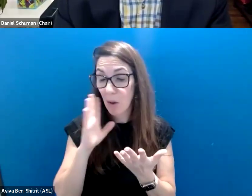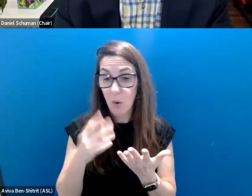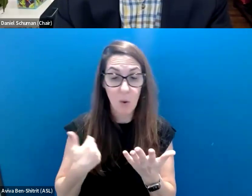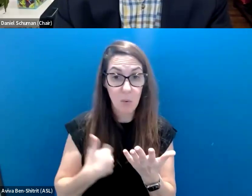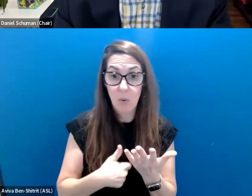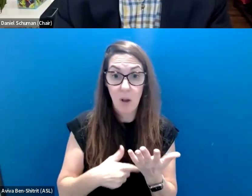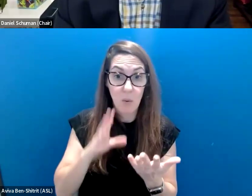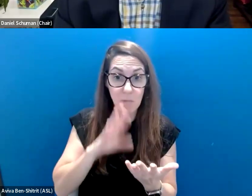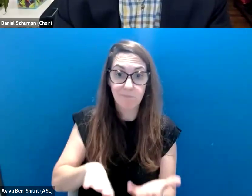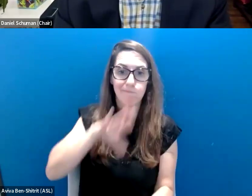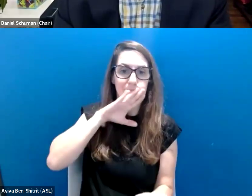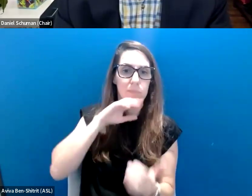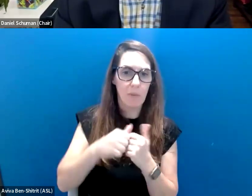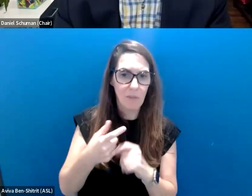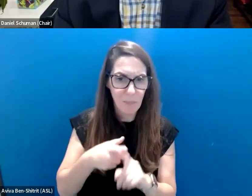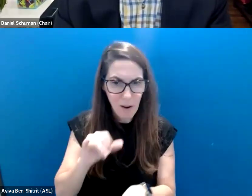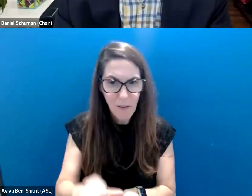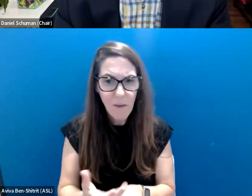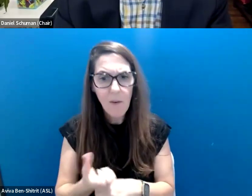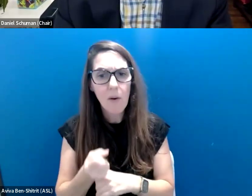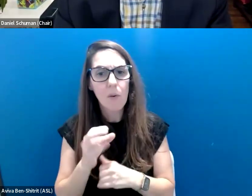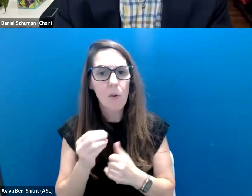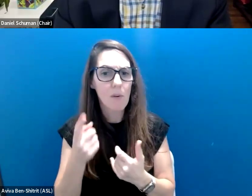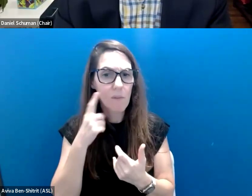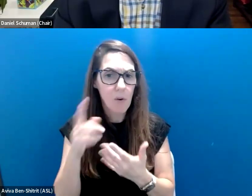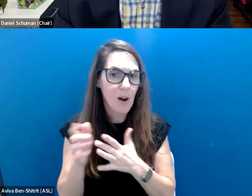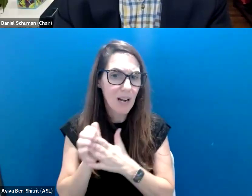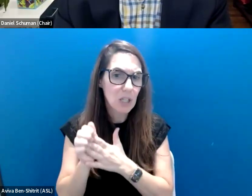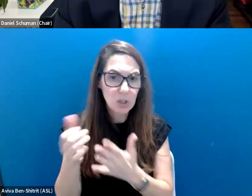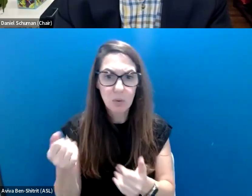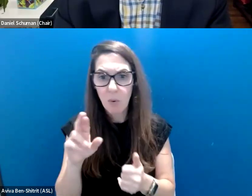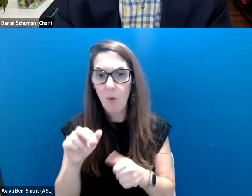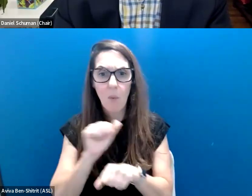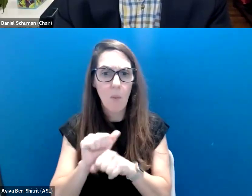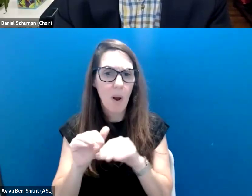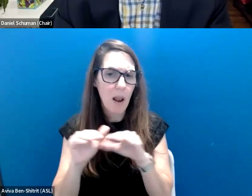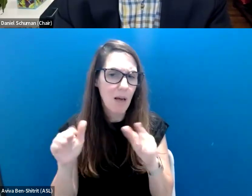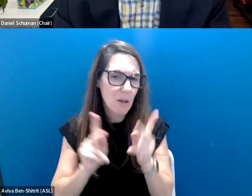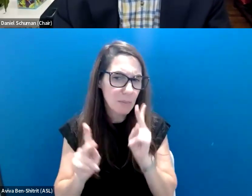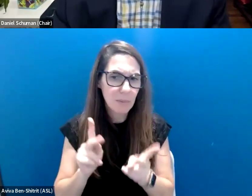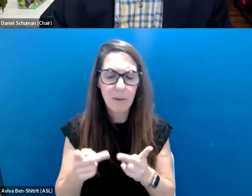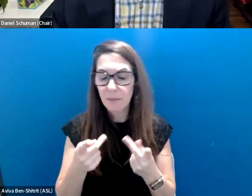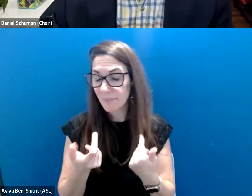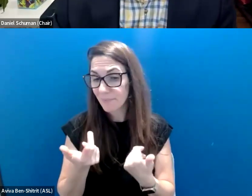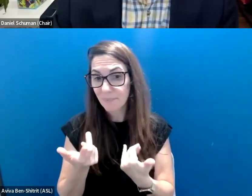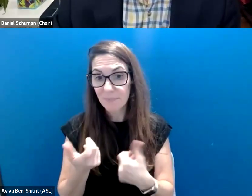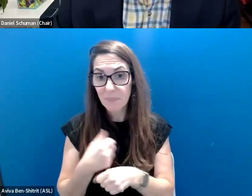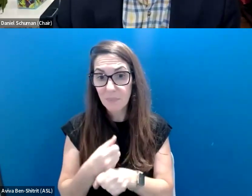or working level folks to be doing this work, or at least to do it in any